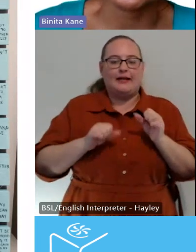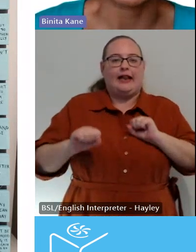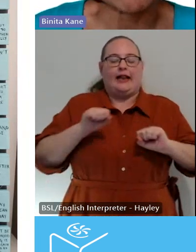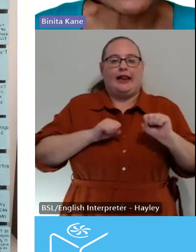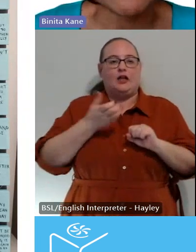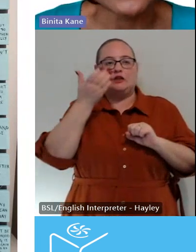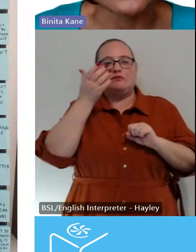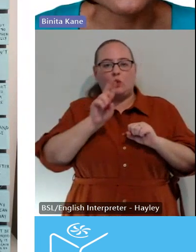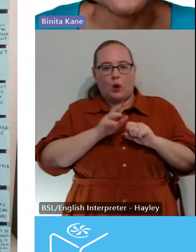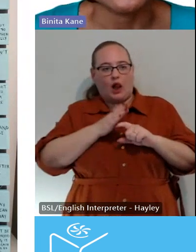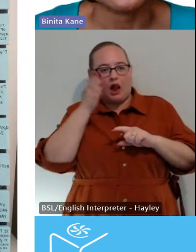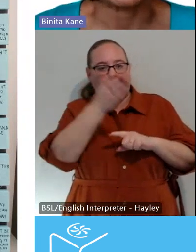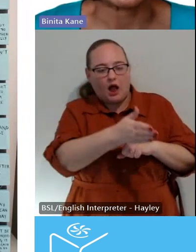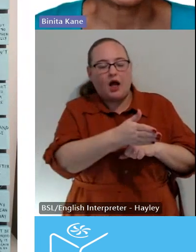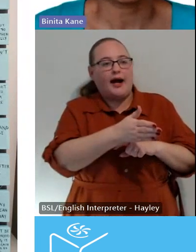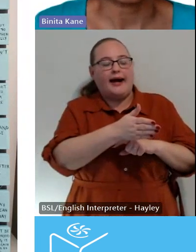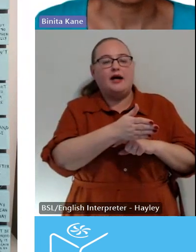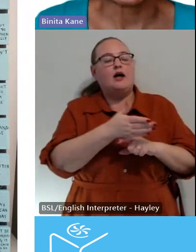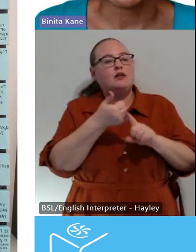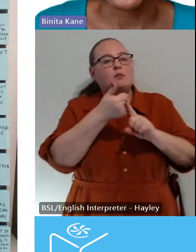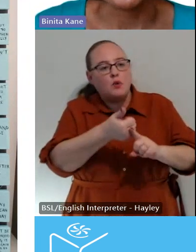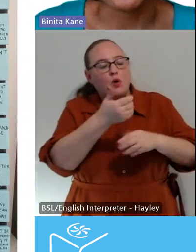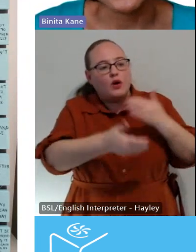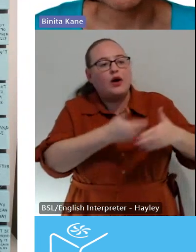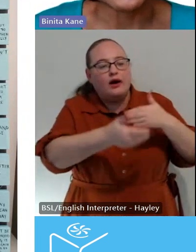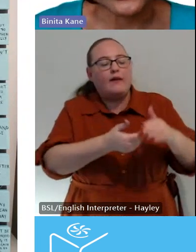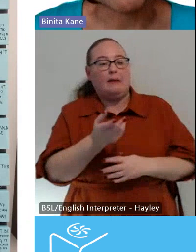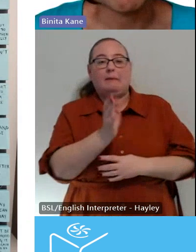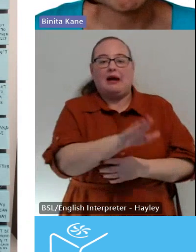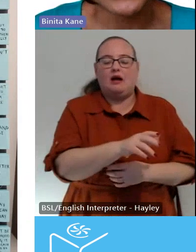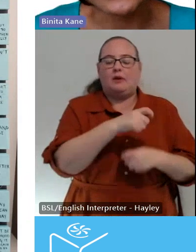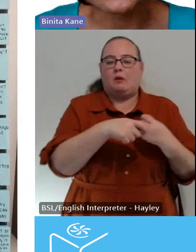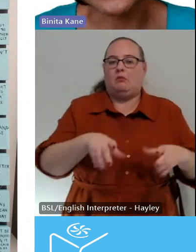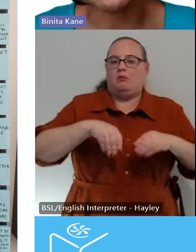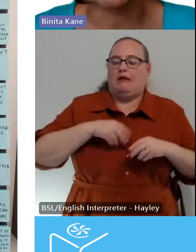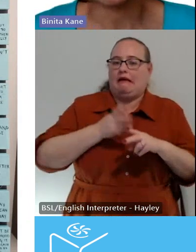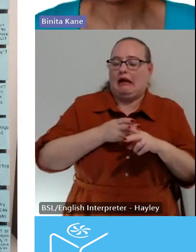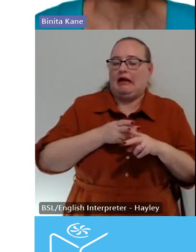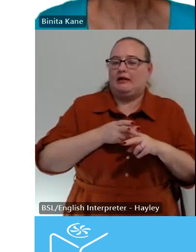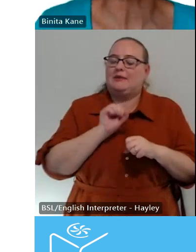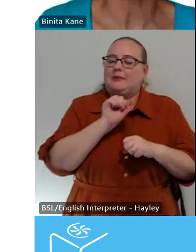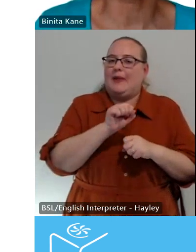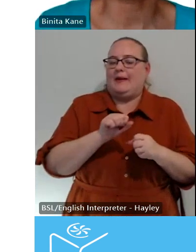back to school and they get reinfected. And they are in a very difficult position. Next slide.